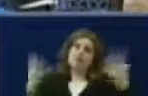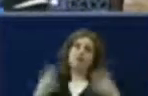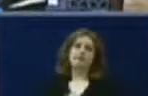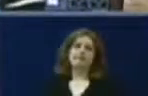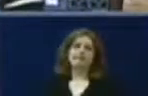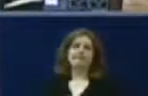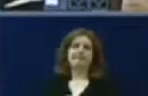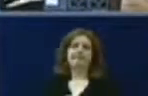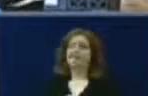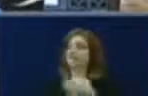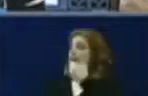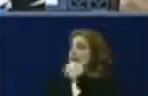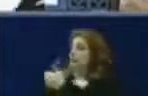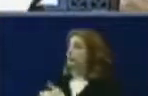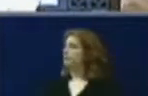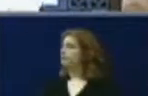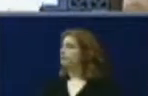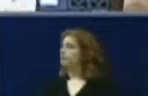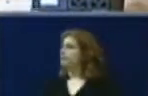Thank you.